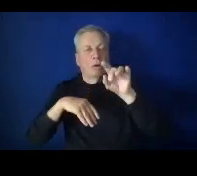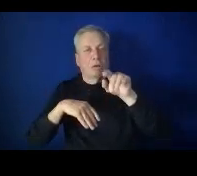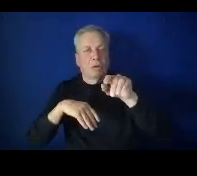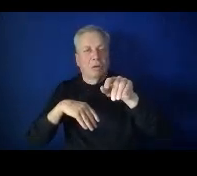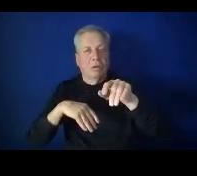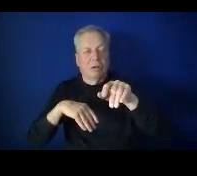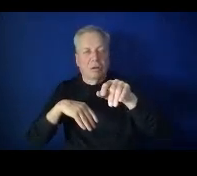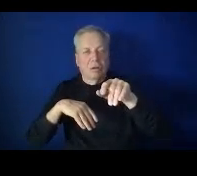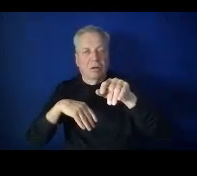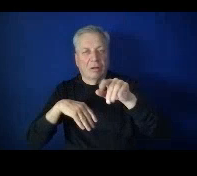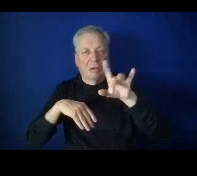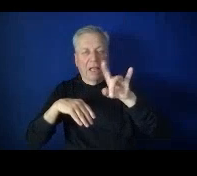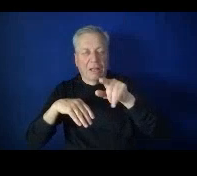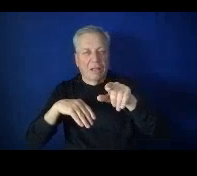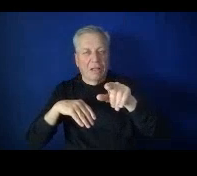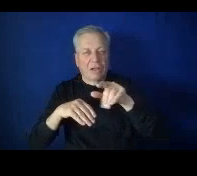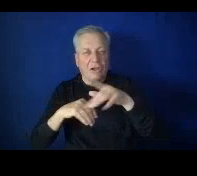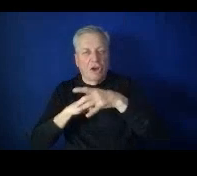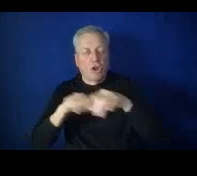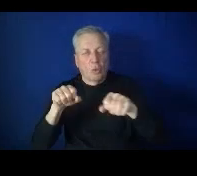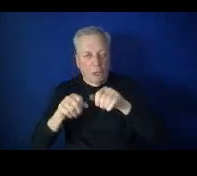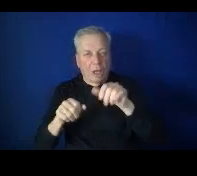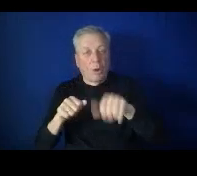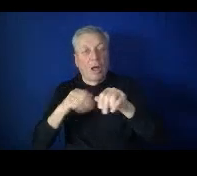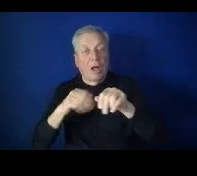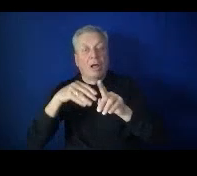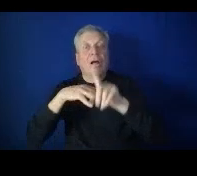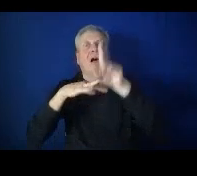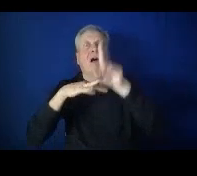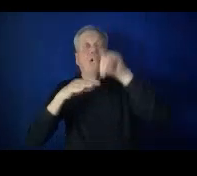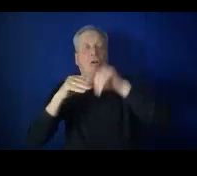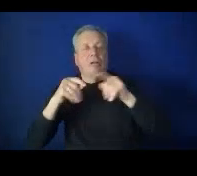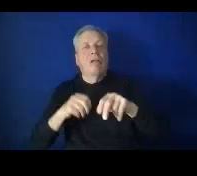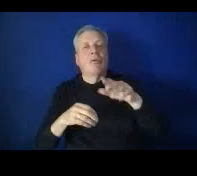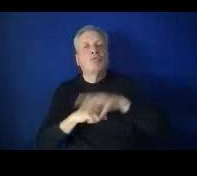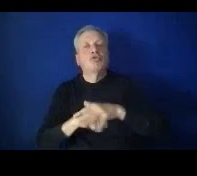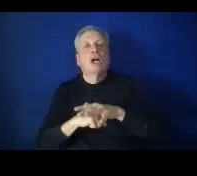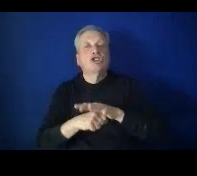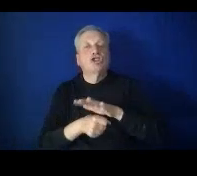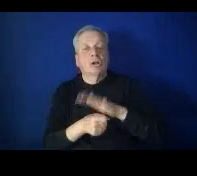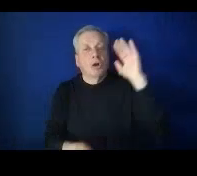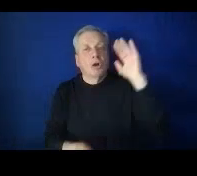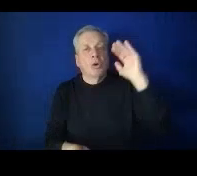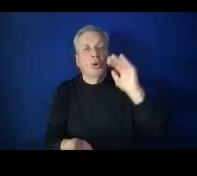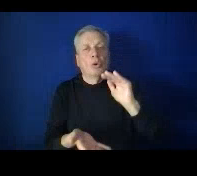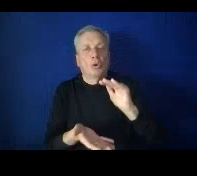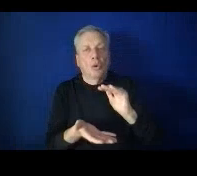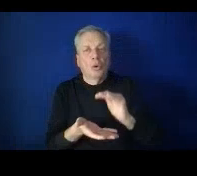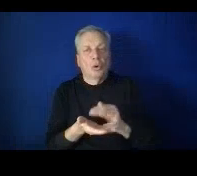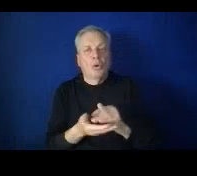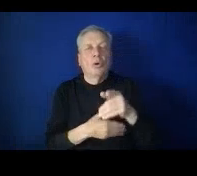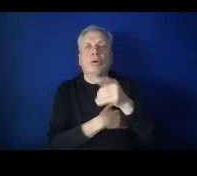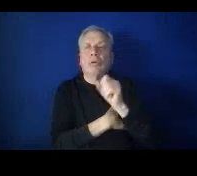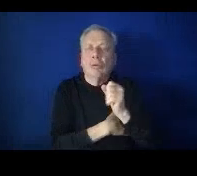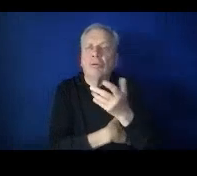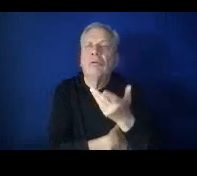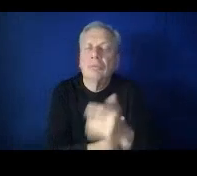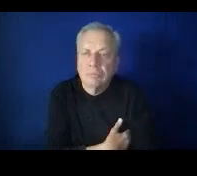then as that seal broke, then you could start depressurizing as it released the pressure and start going down again. Yeah.